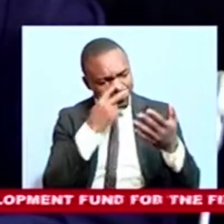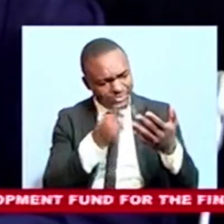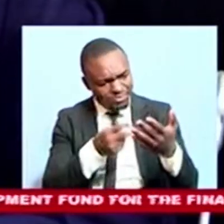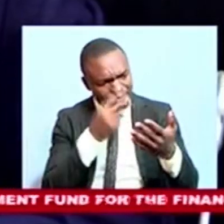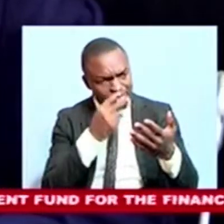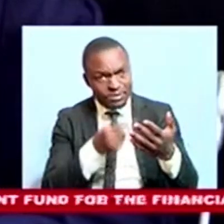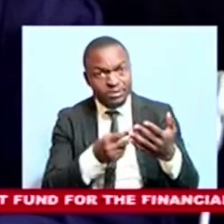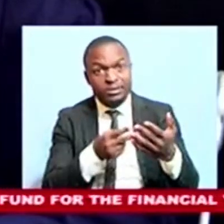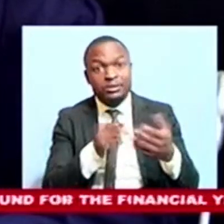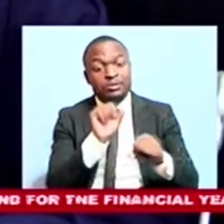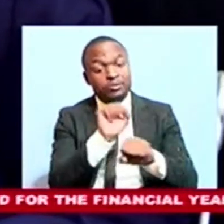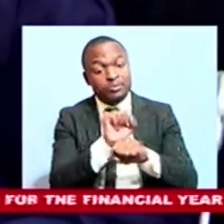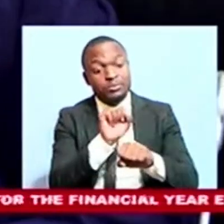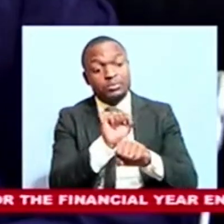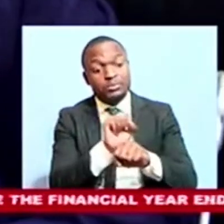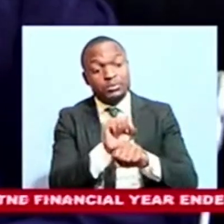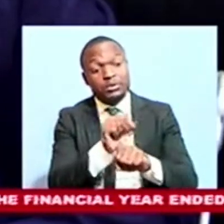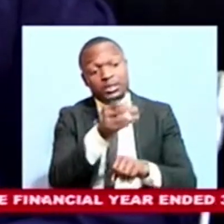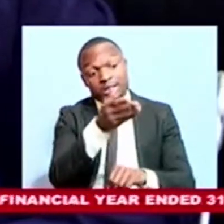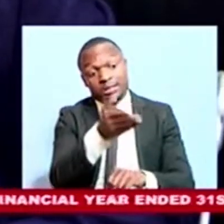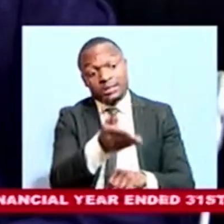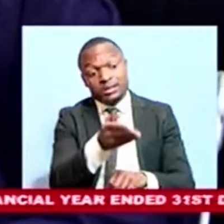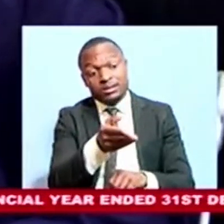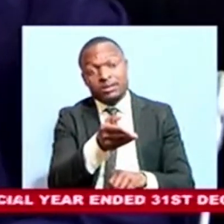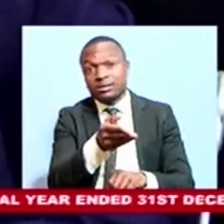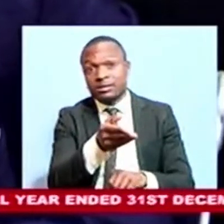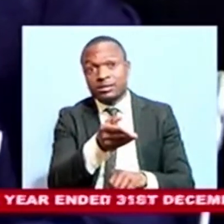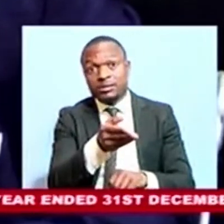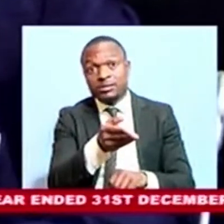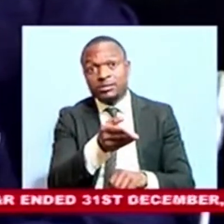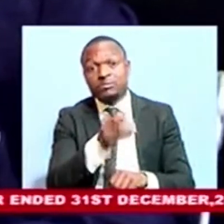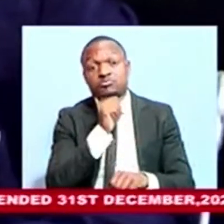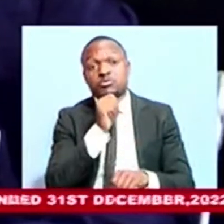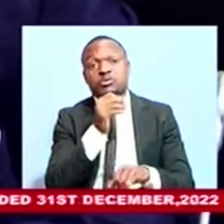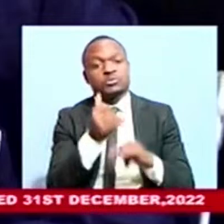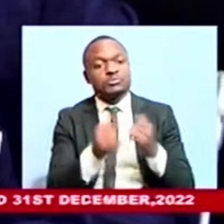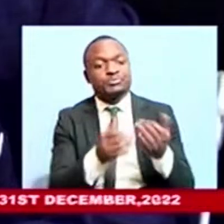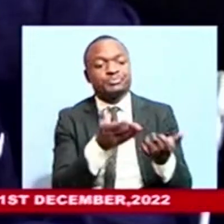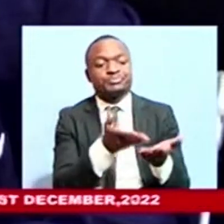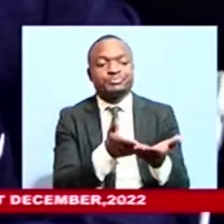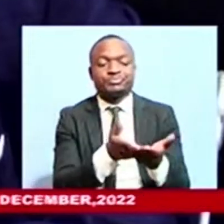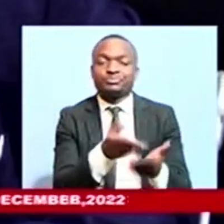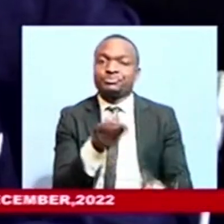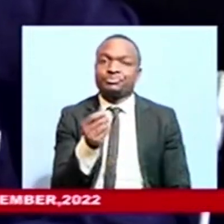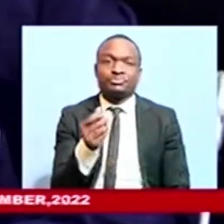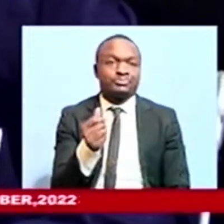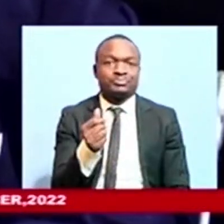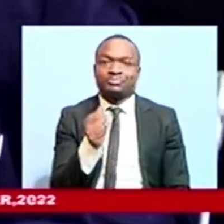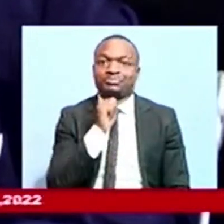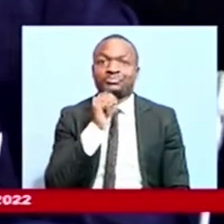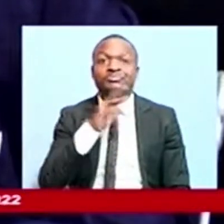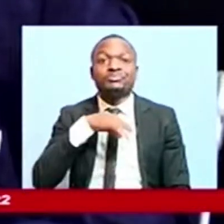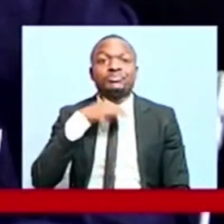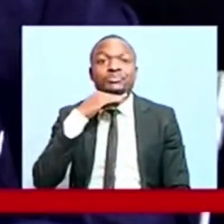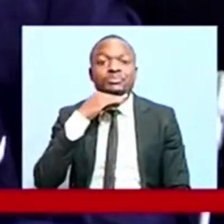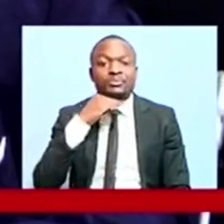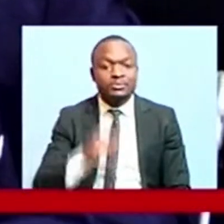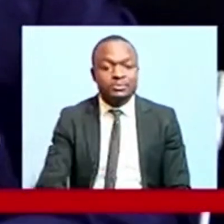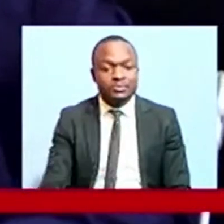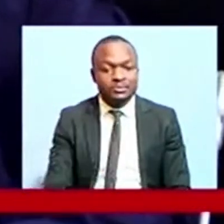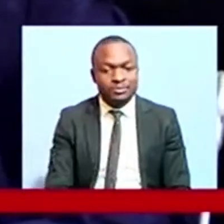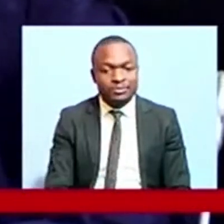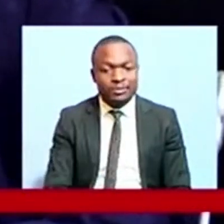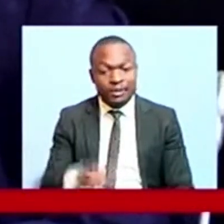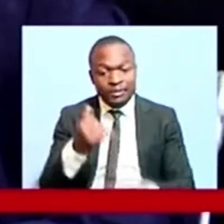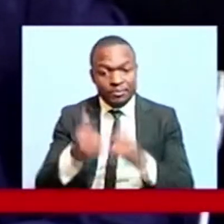work which is remaining, this amount is not enough to